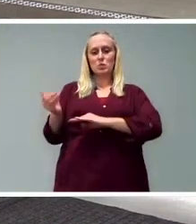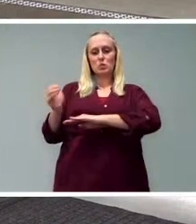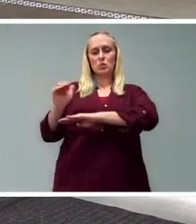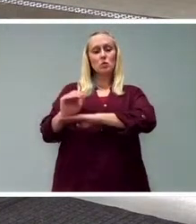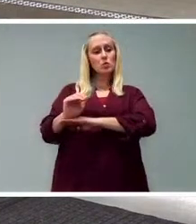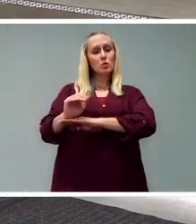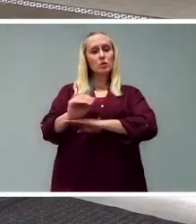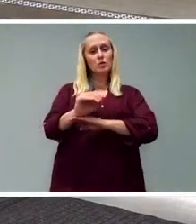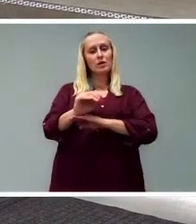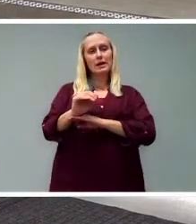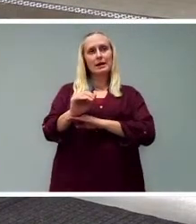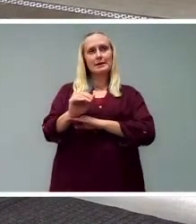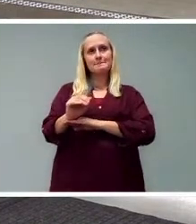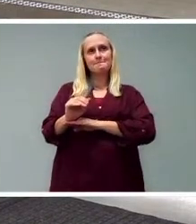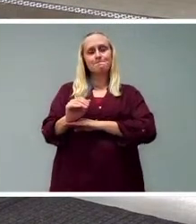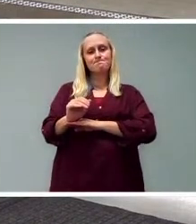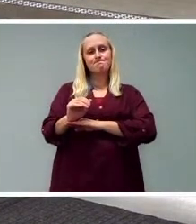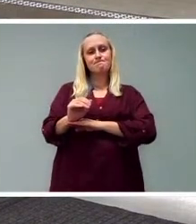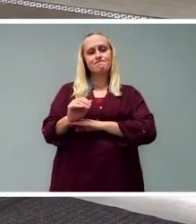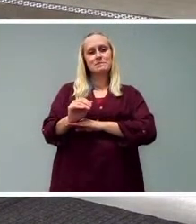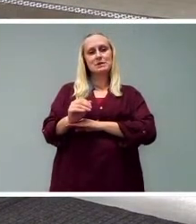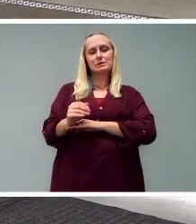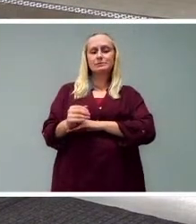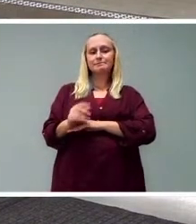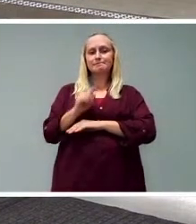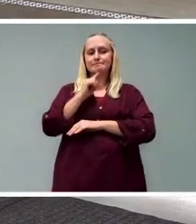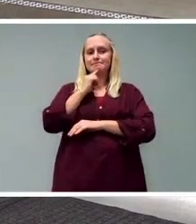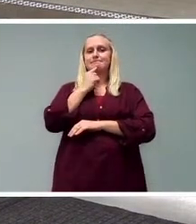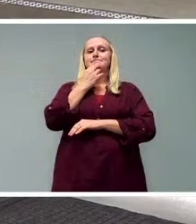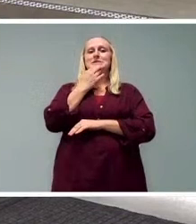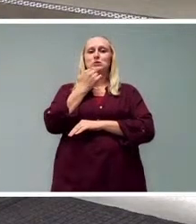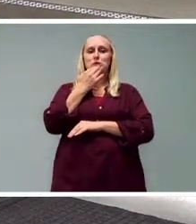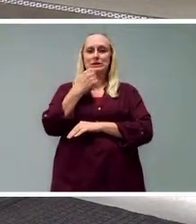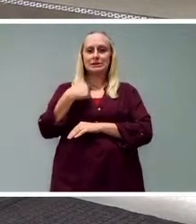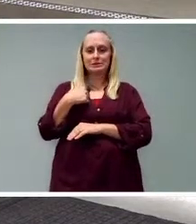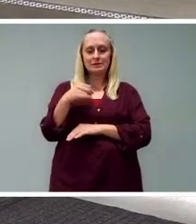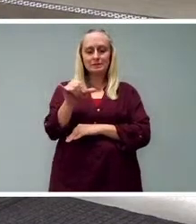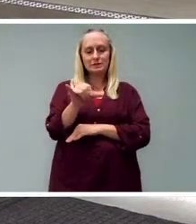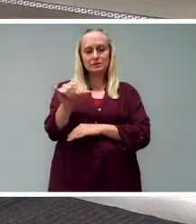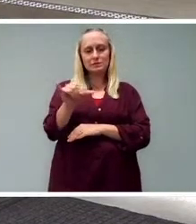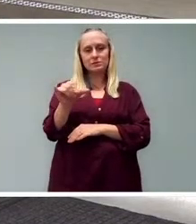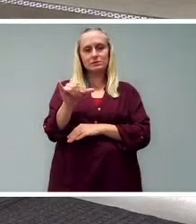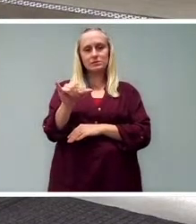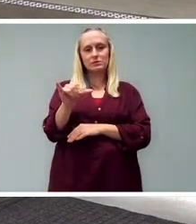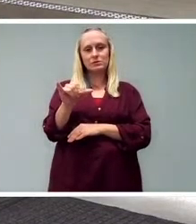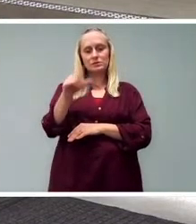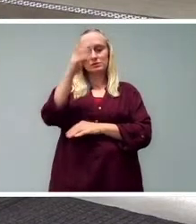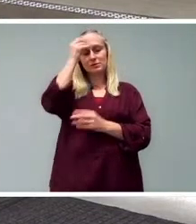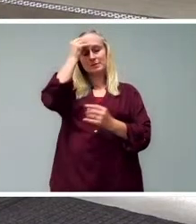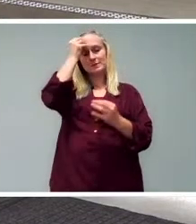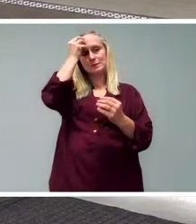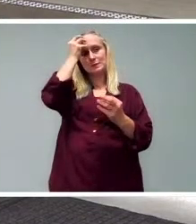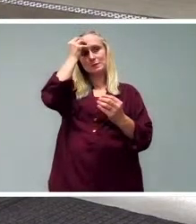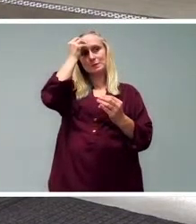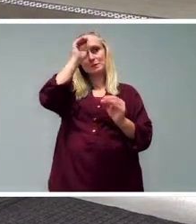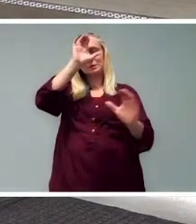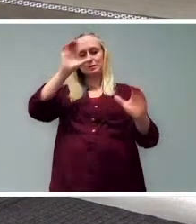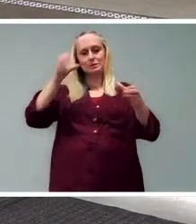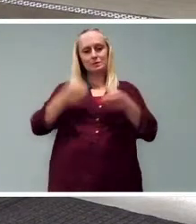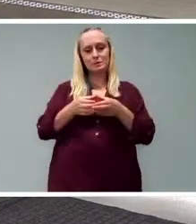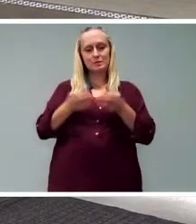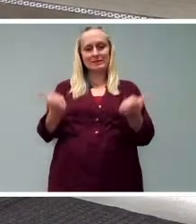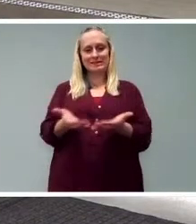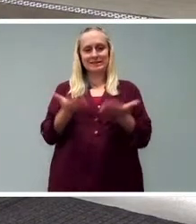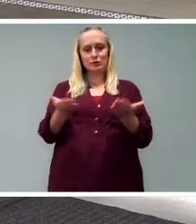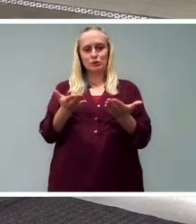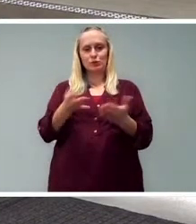course, a little bittersweet as I too pondered coming together and having this particular